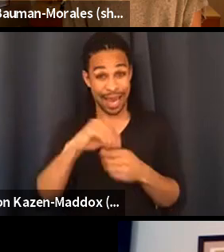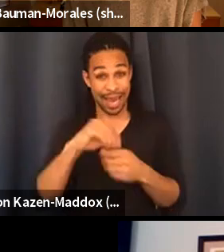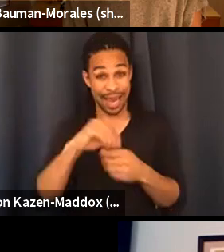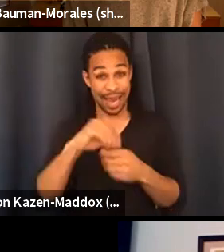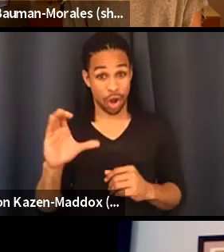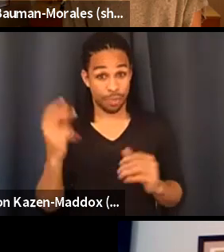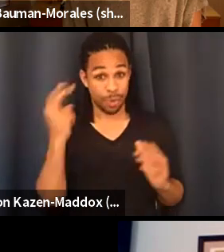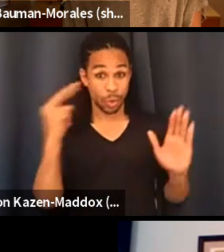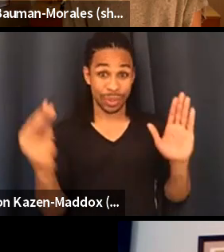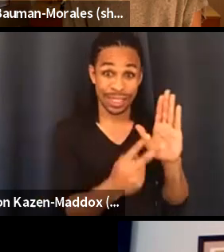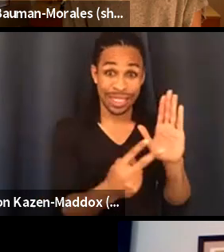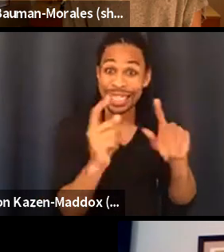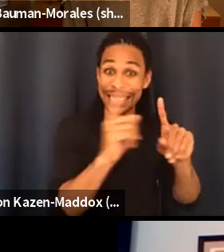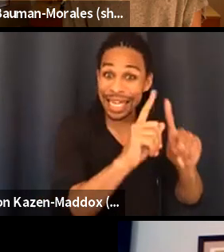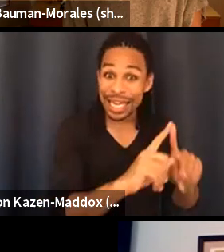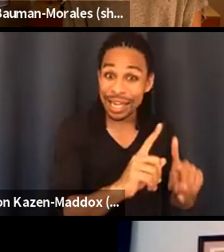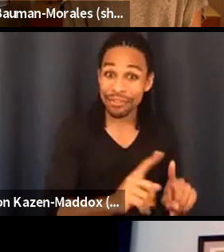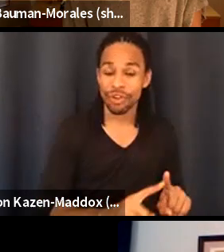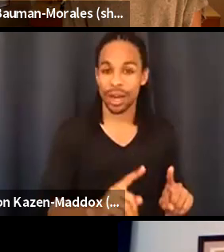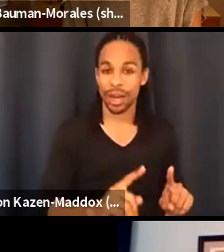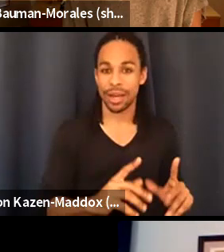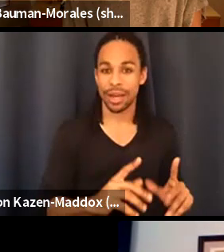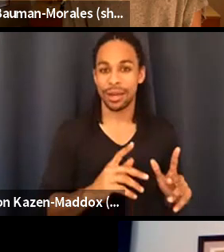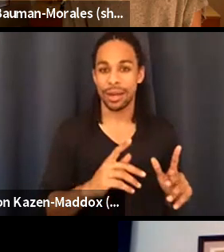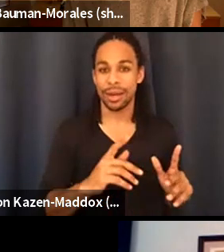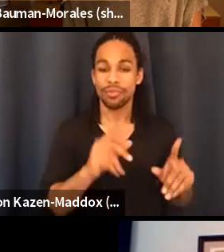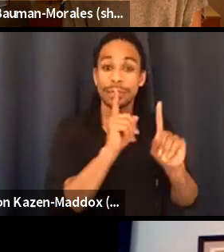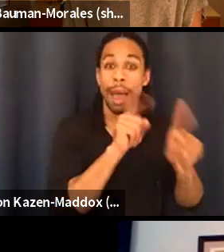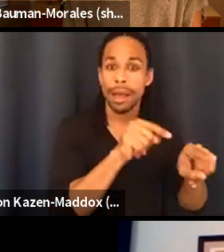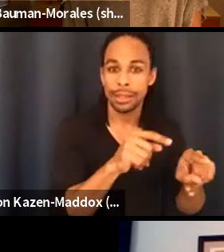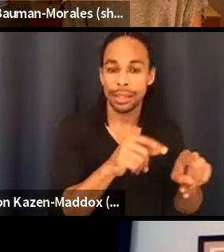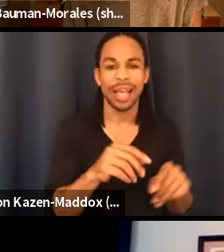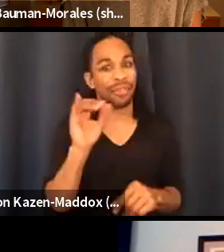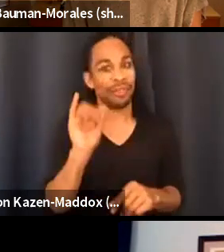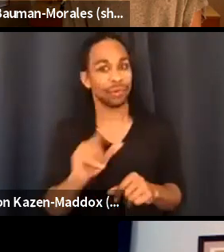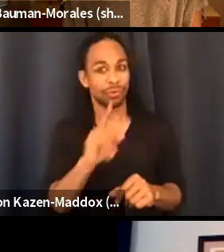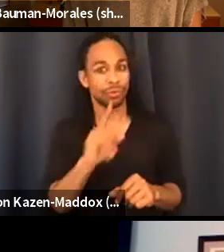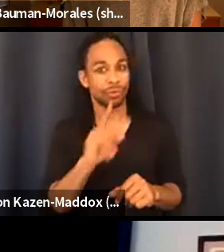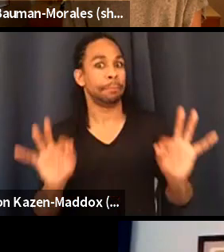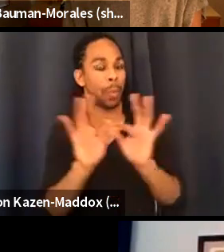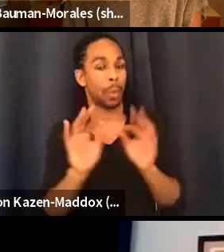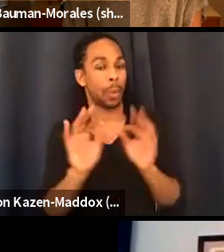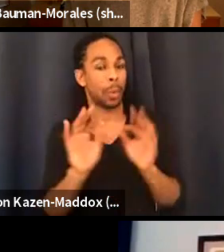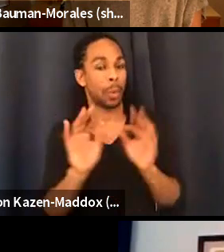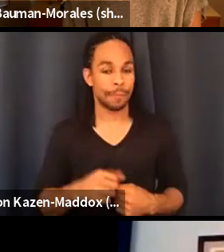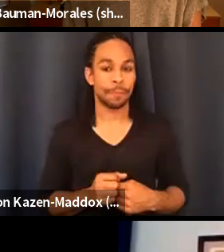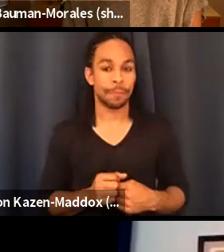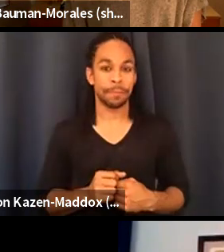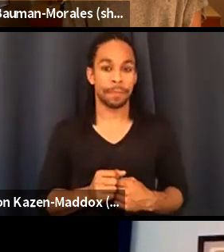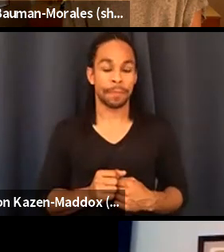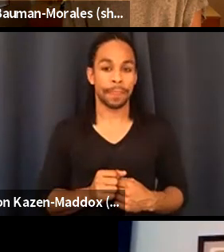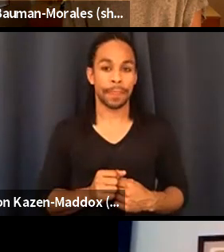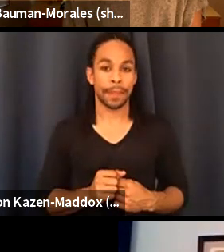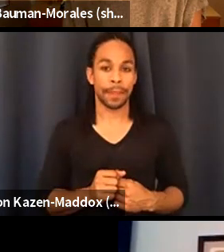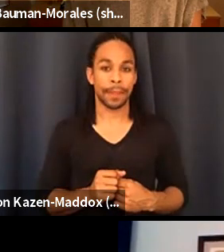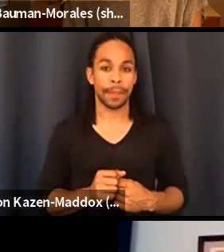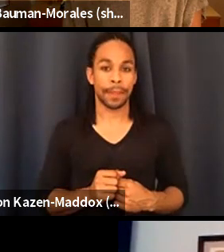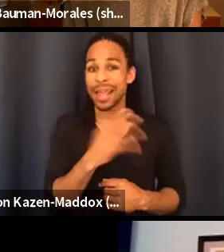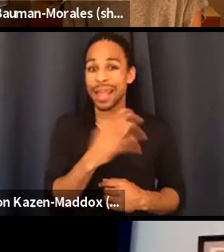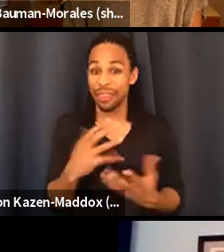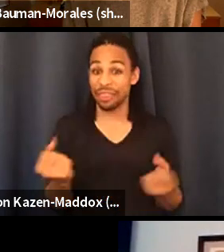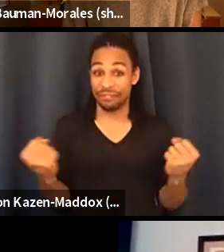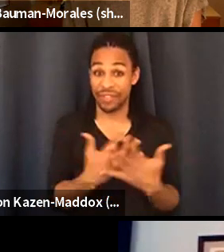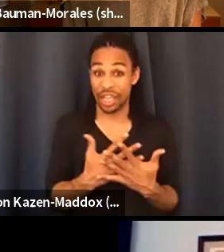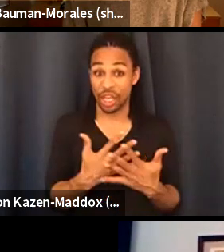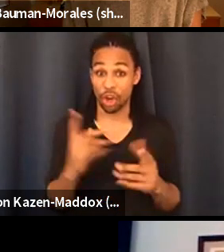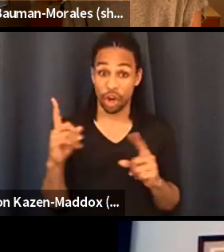lot, I think the fear has made us take all of our, a lot of organizations say, I'm scared about my